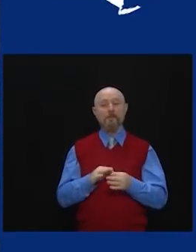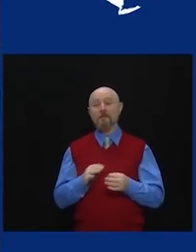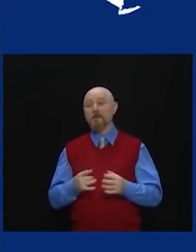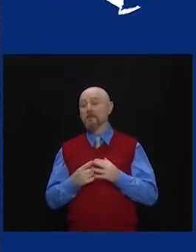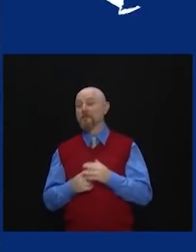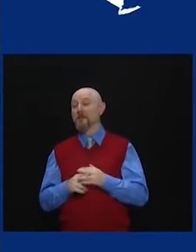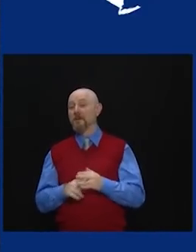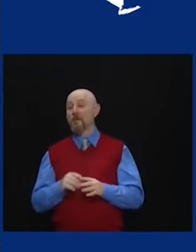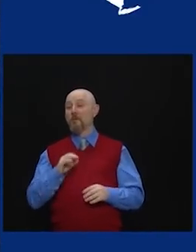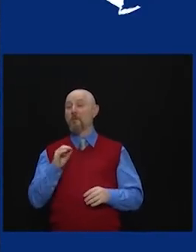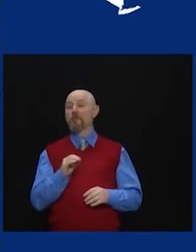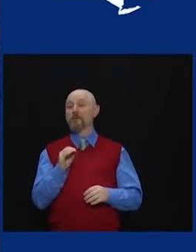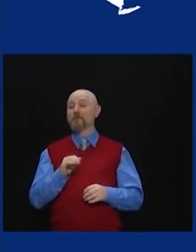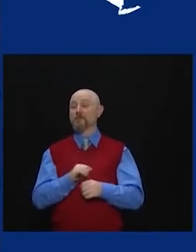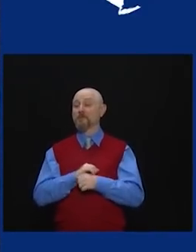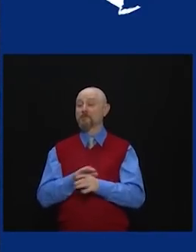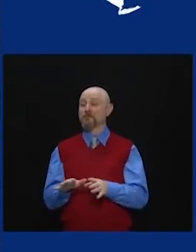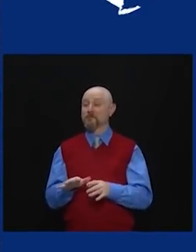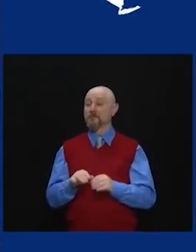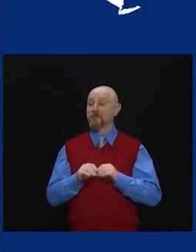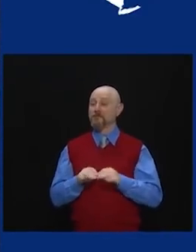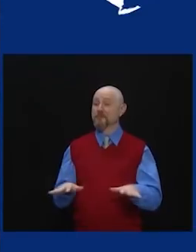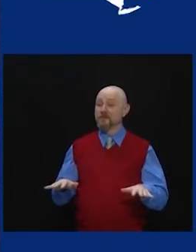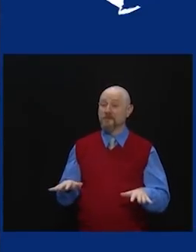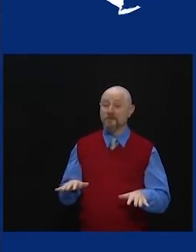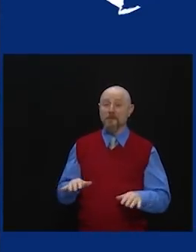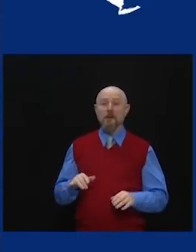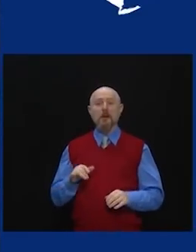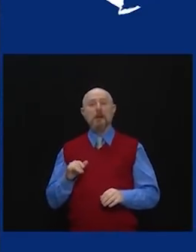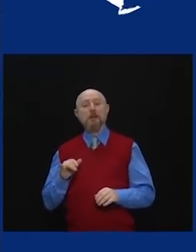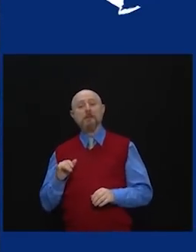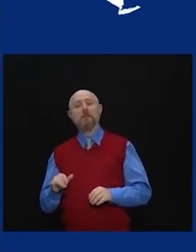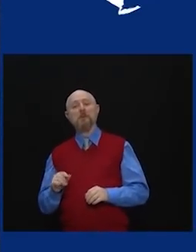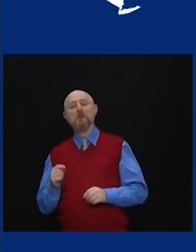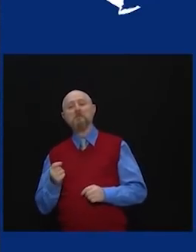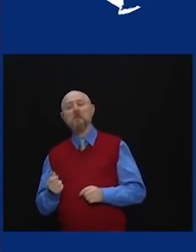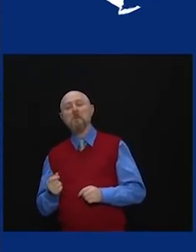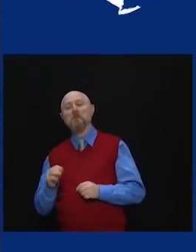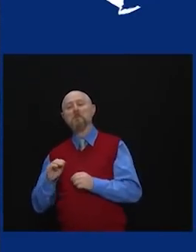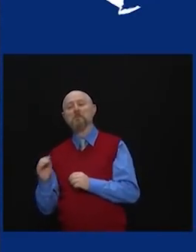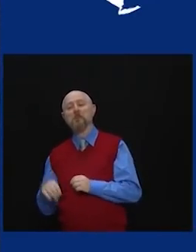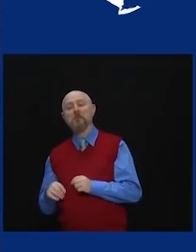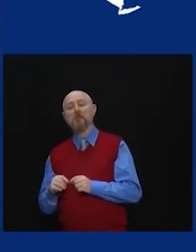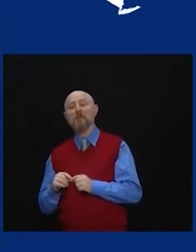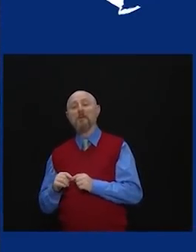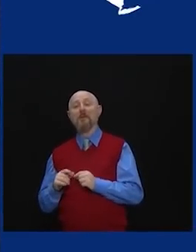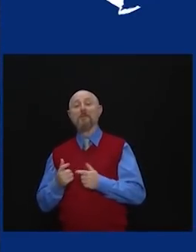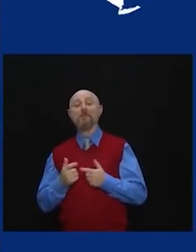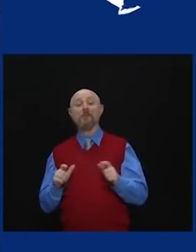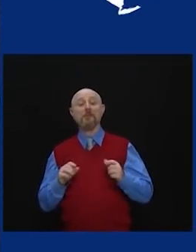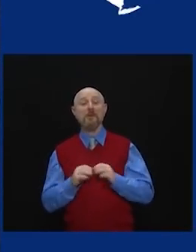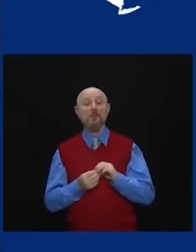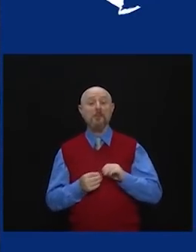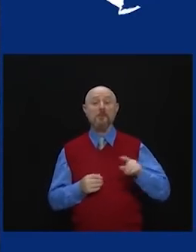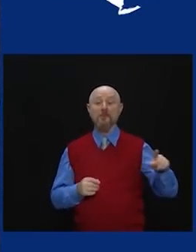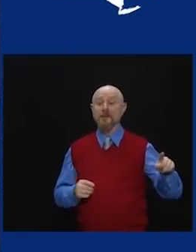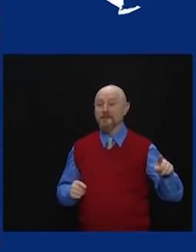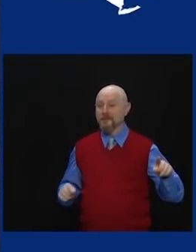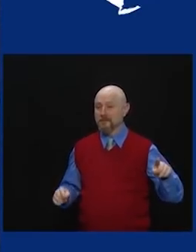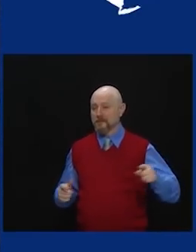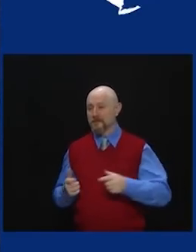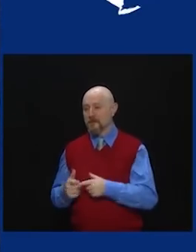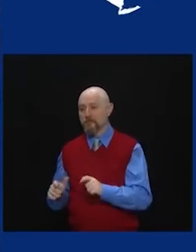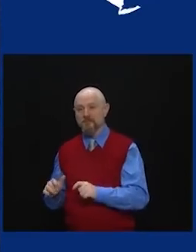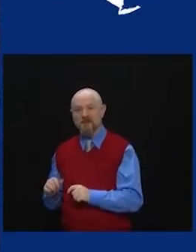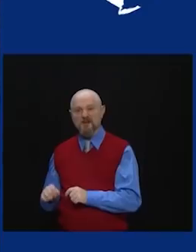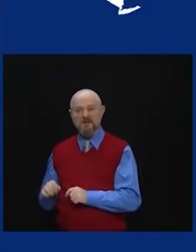surge, the small fraction of a big number is still a big number. So that is what remains to